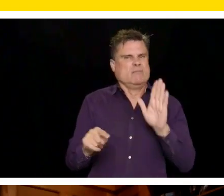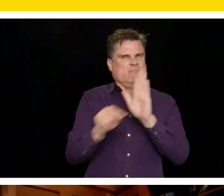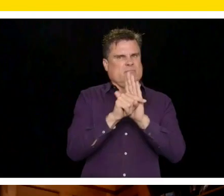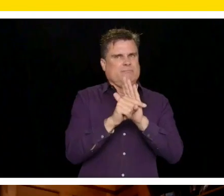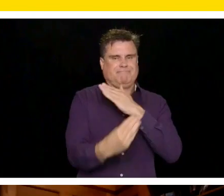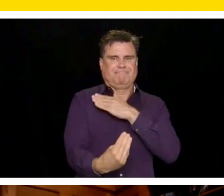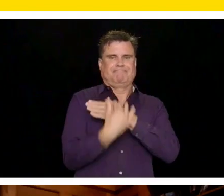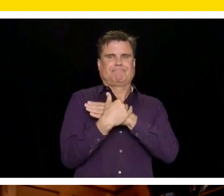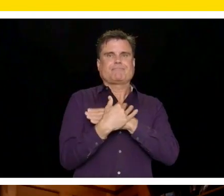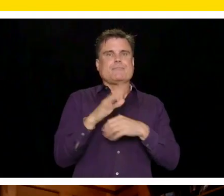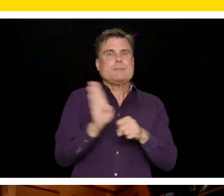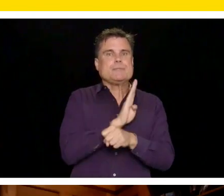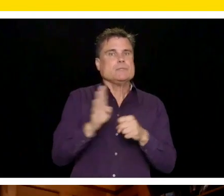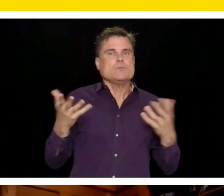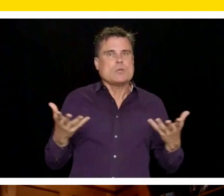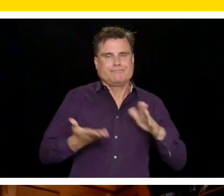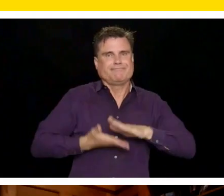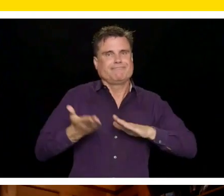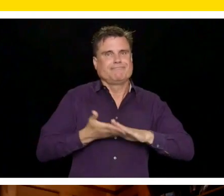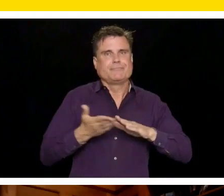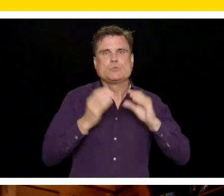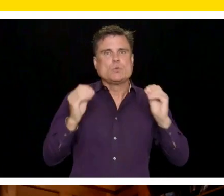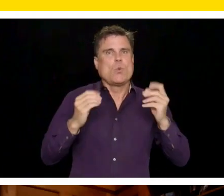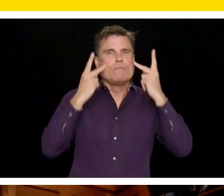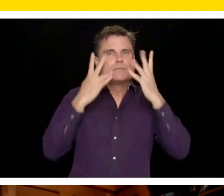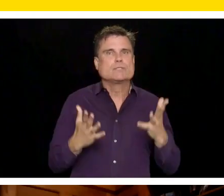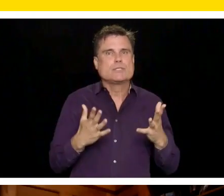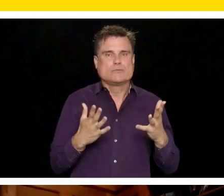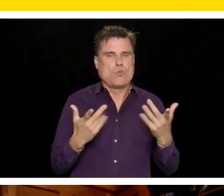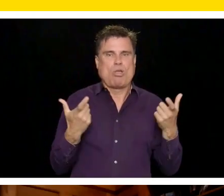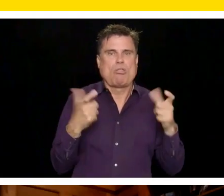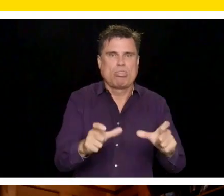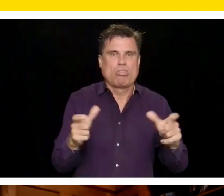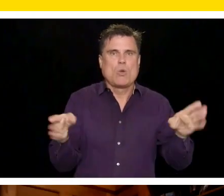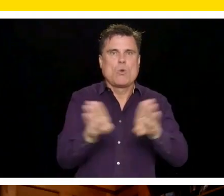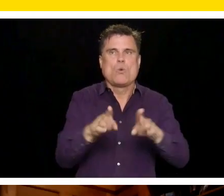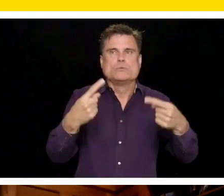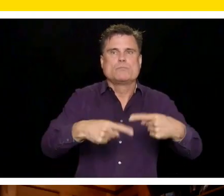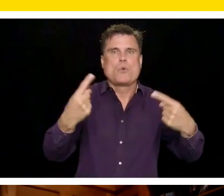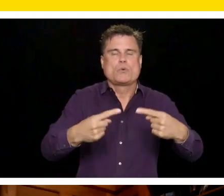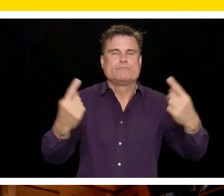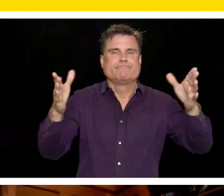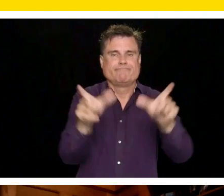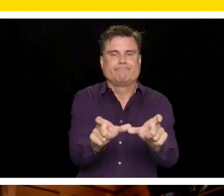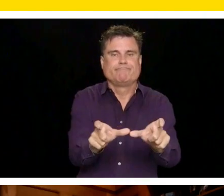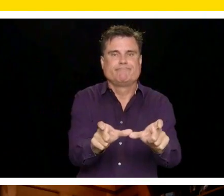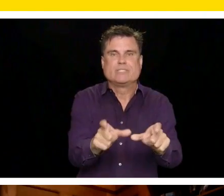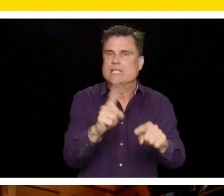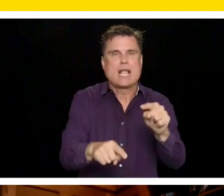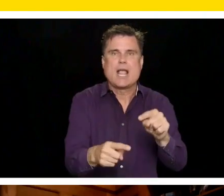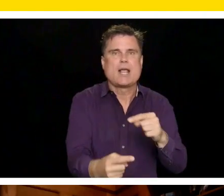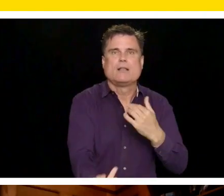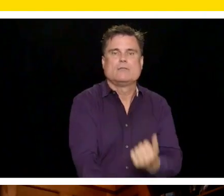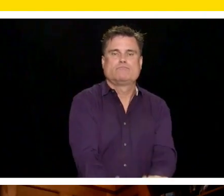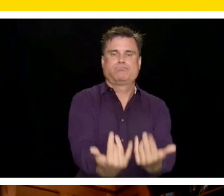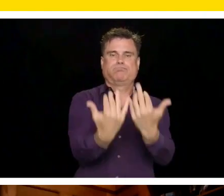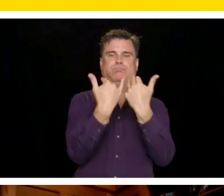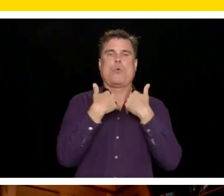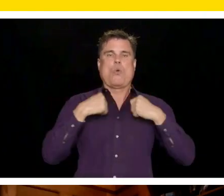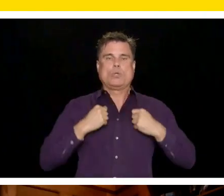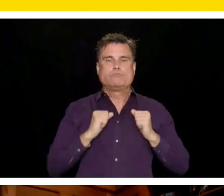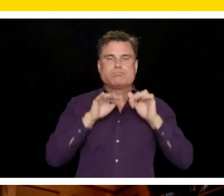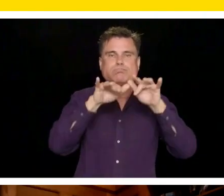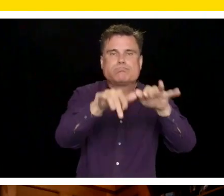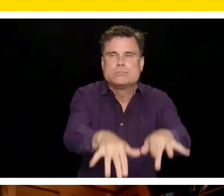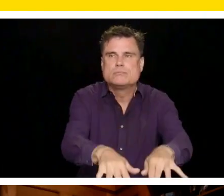minutes or an hour from the border with the U.S. And so that's a big topic